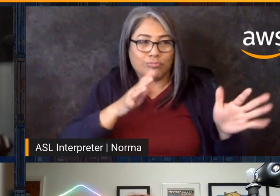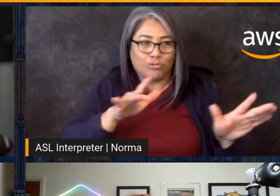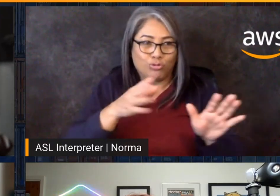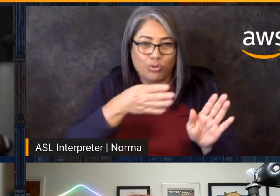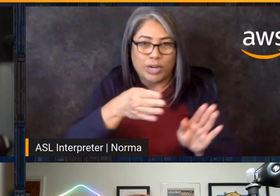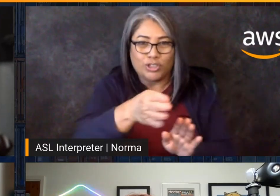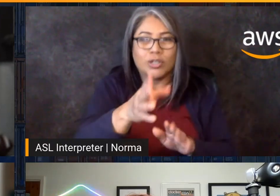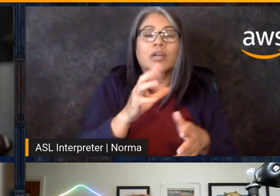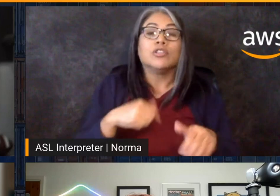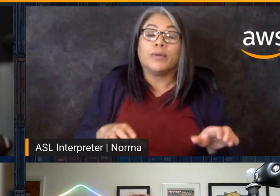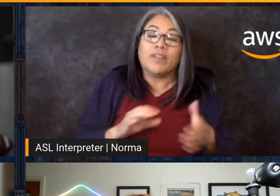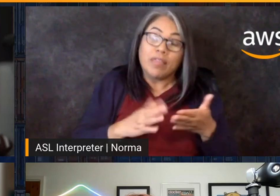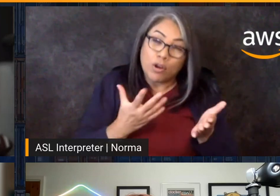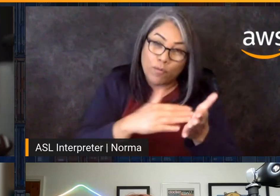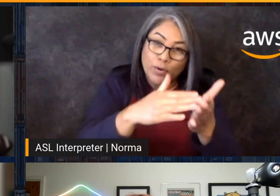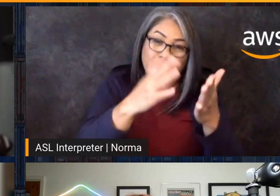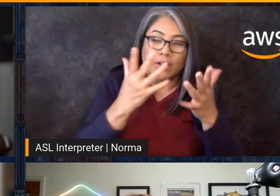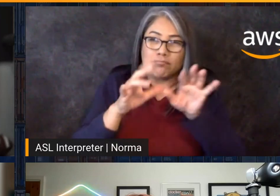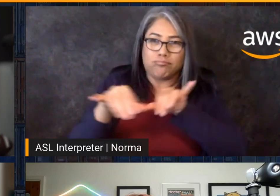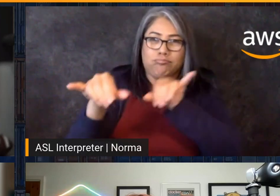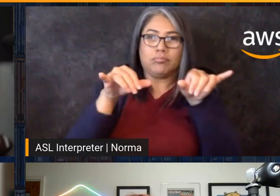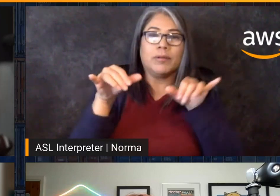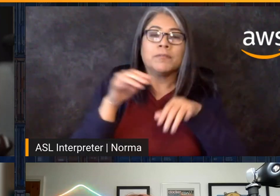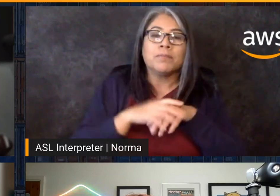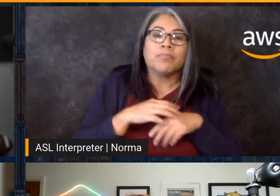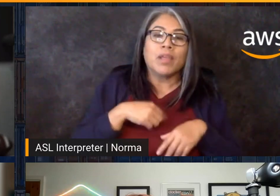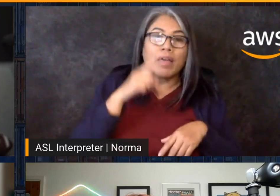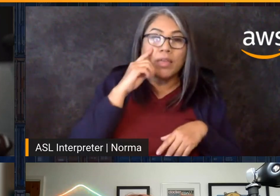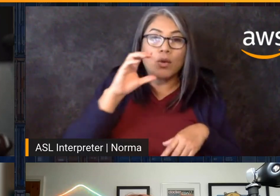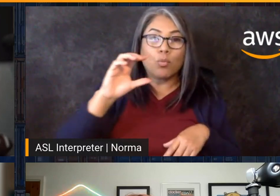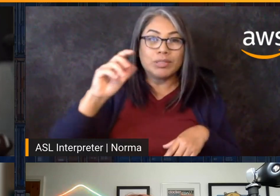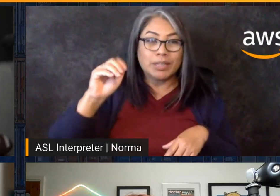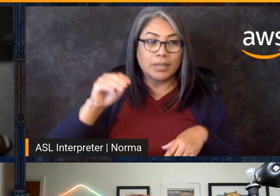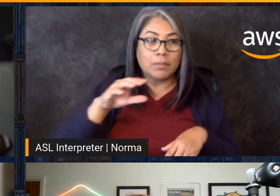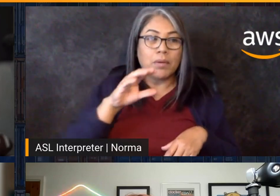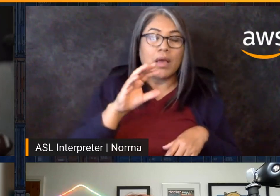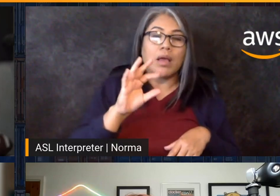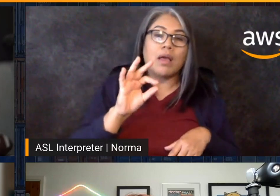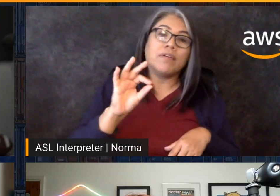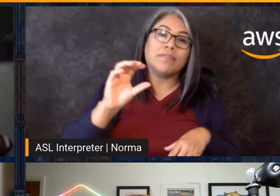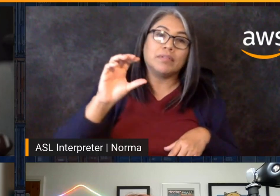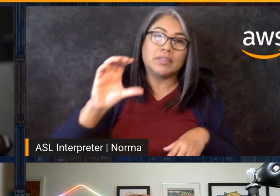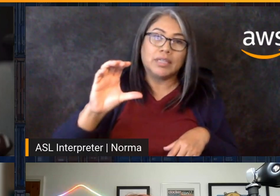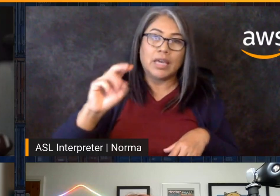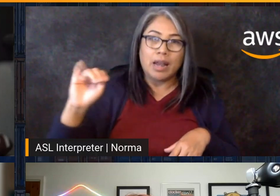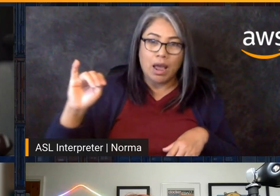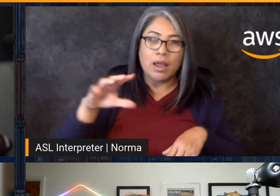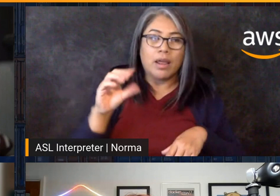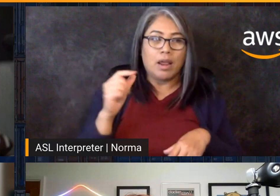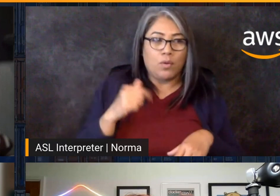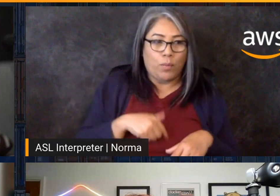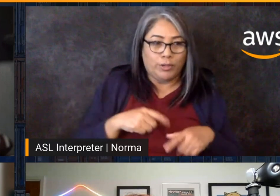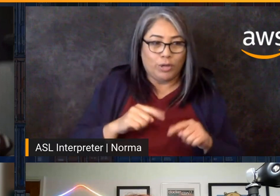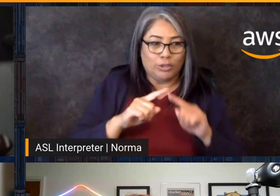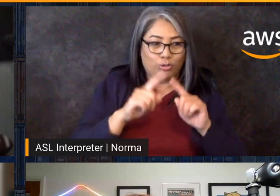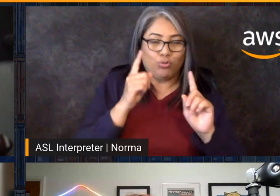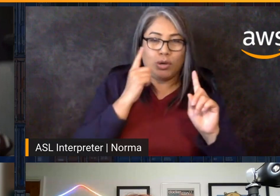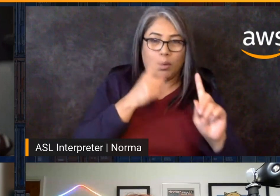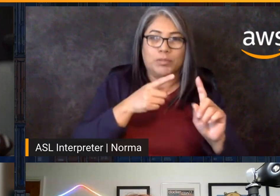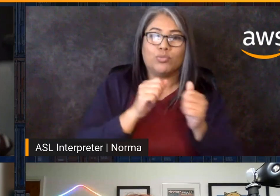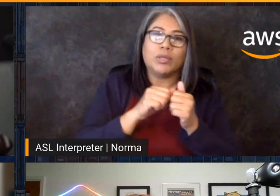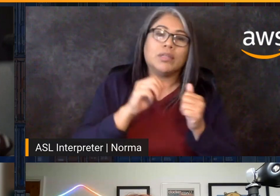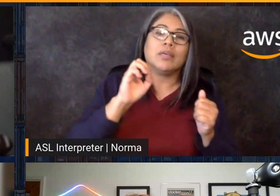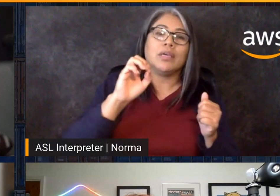right? Like, I think with Cilium as a CNI and what we're trying to accomplish here with eBPF,